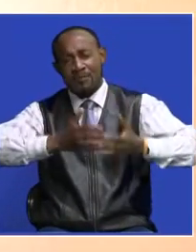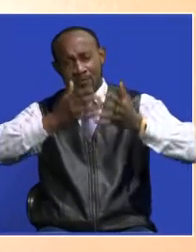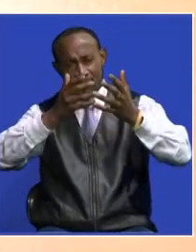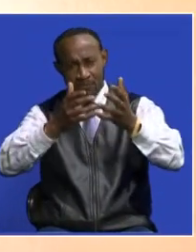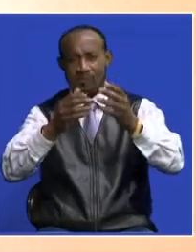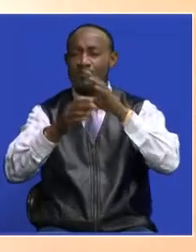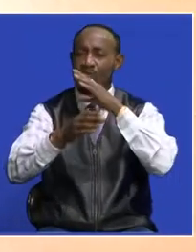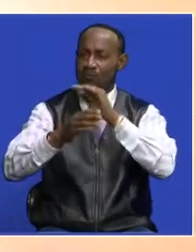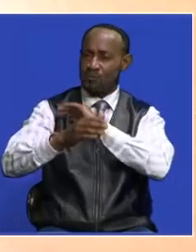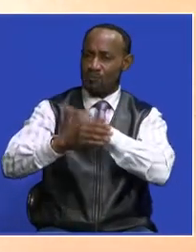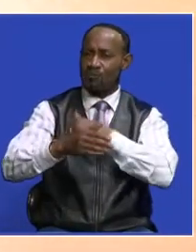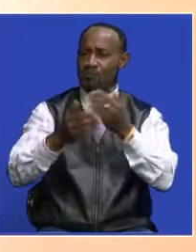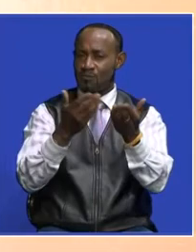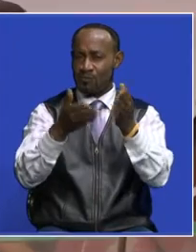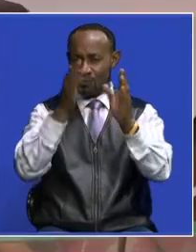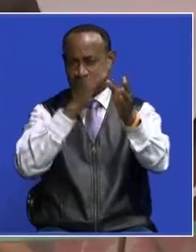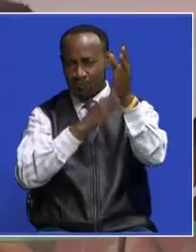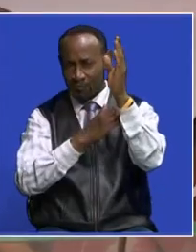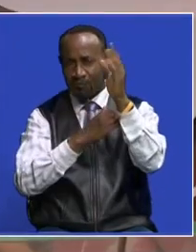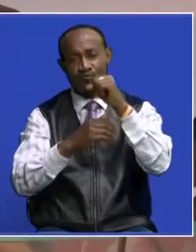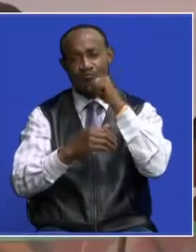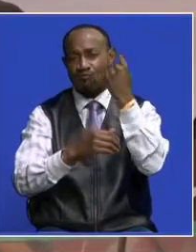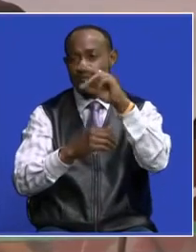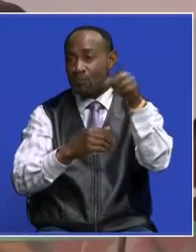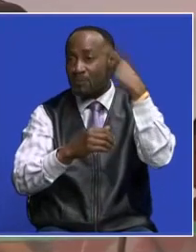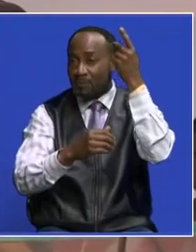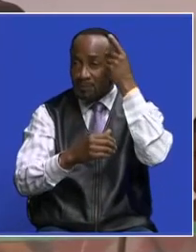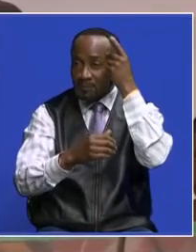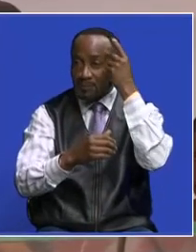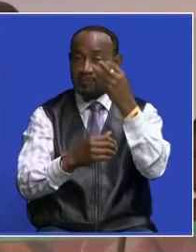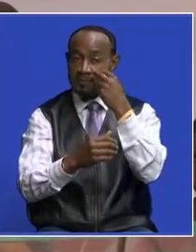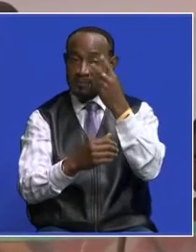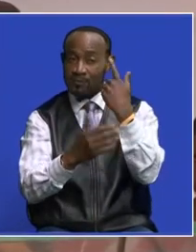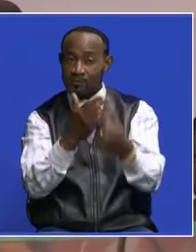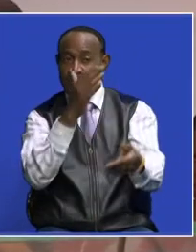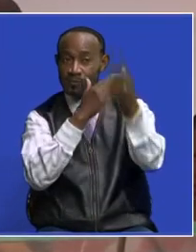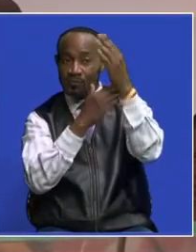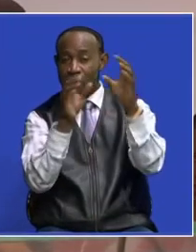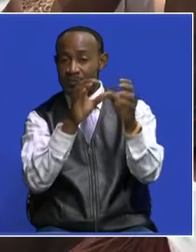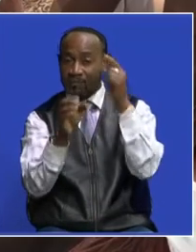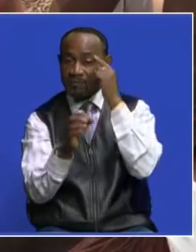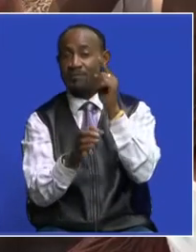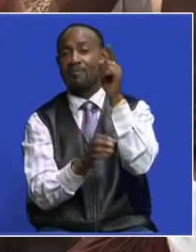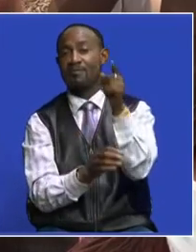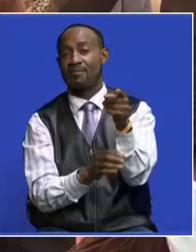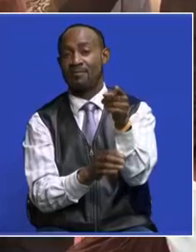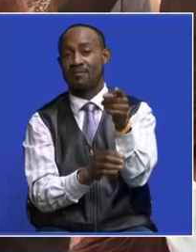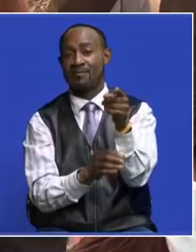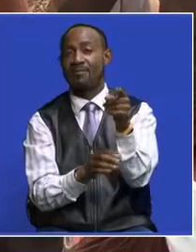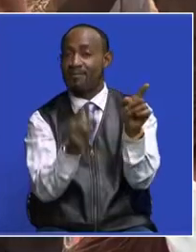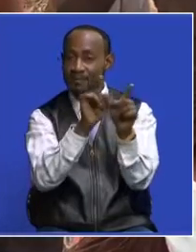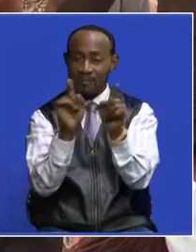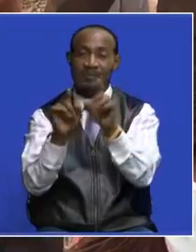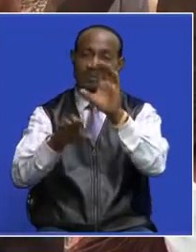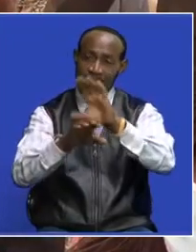God, apart from being a politician. Seeing what God has done for her, as a church,